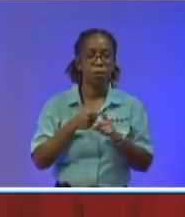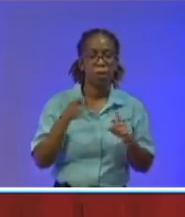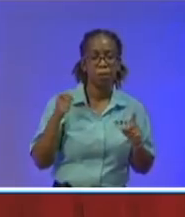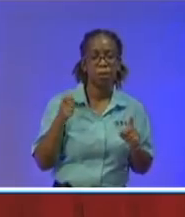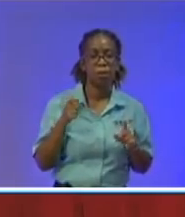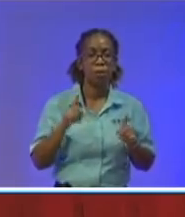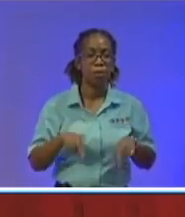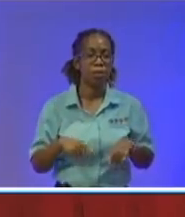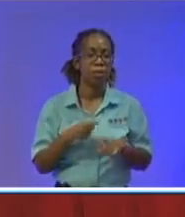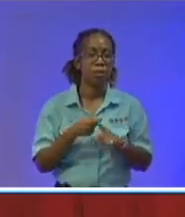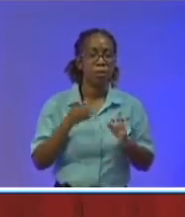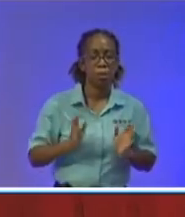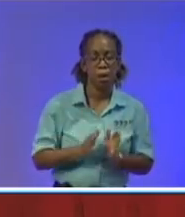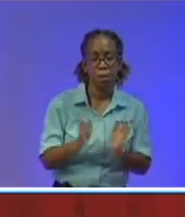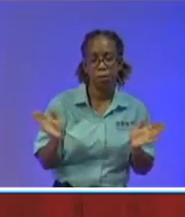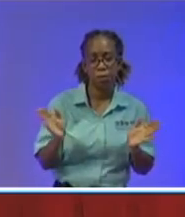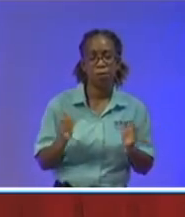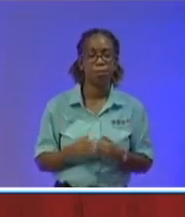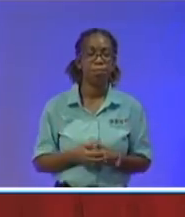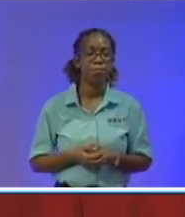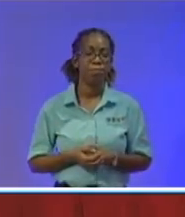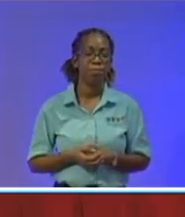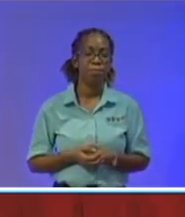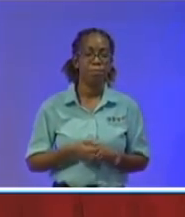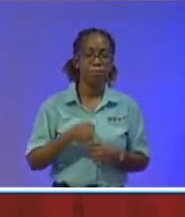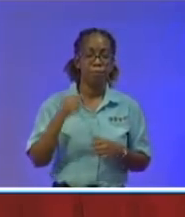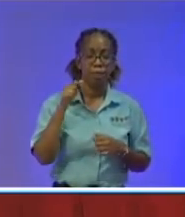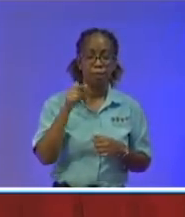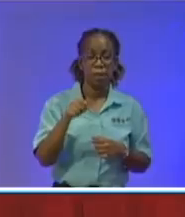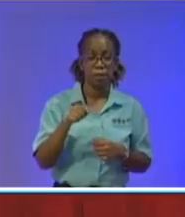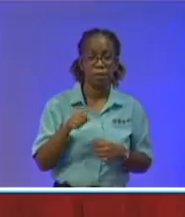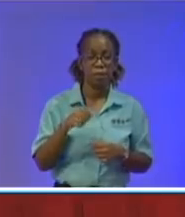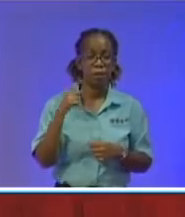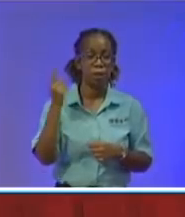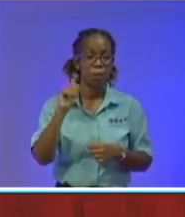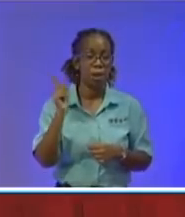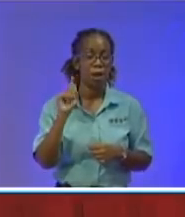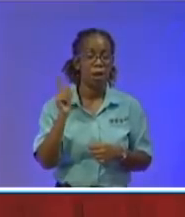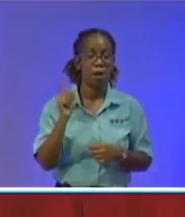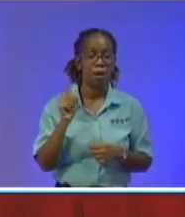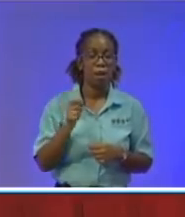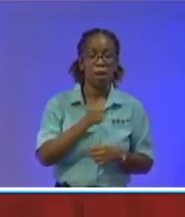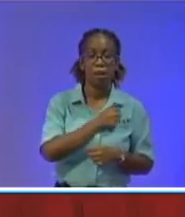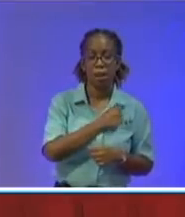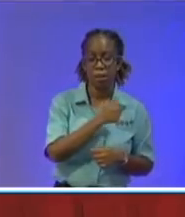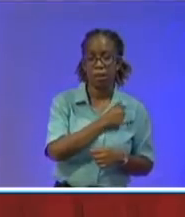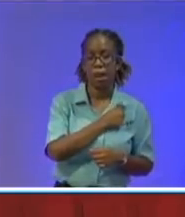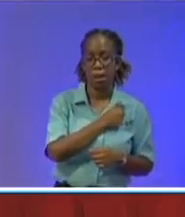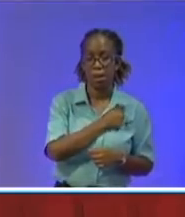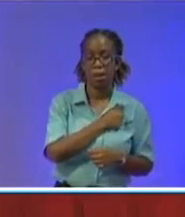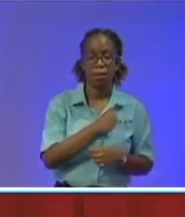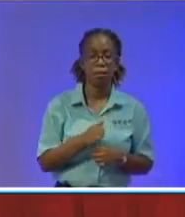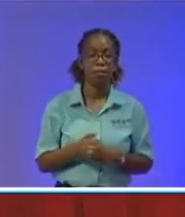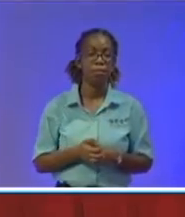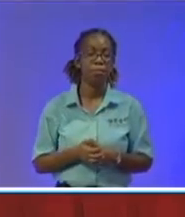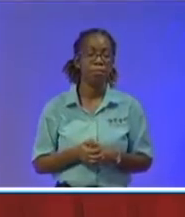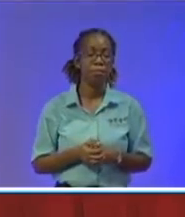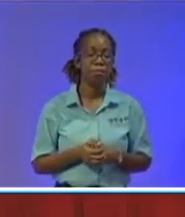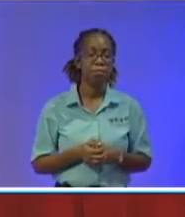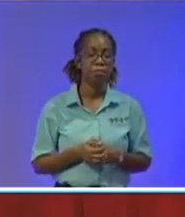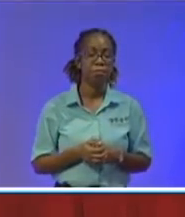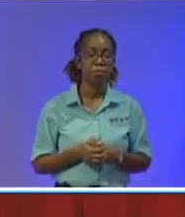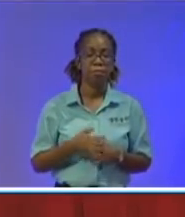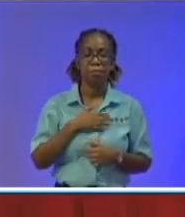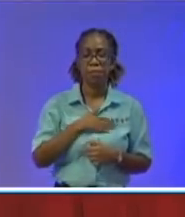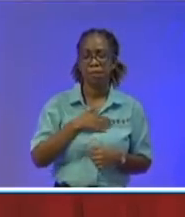public. Actually, this person is in Canada and would like to just come speak to a little Trinidad. louder, please. We're having some challenges hearing. Just